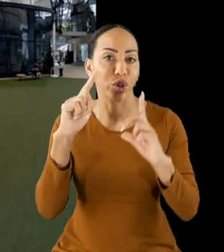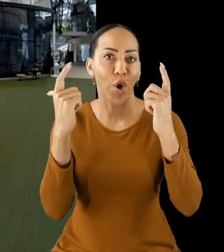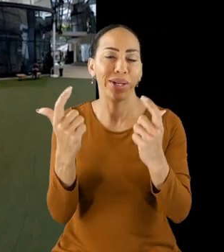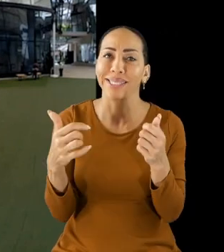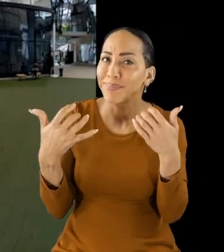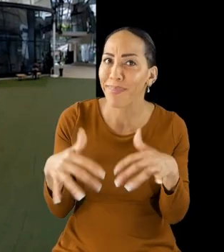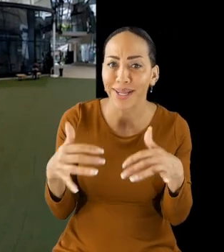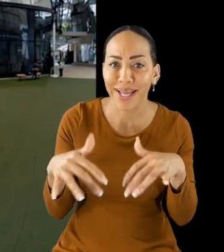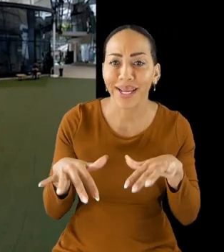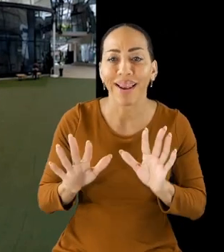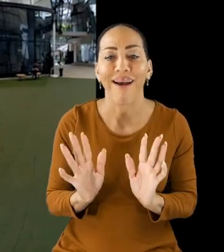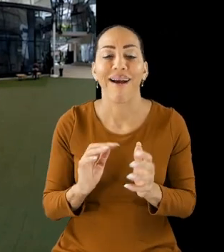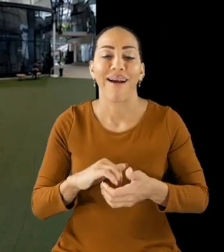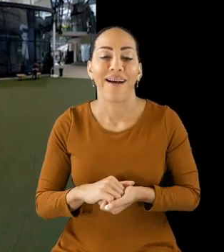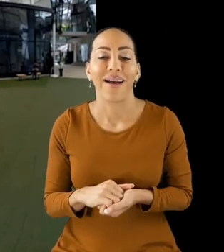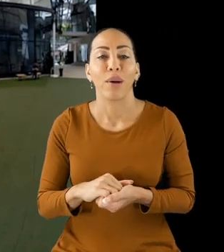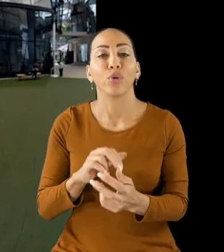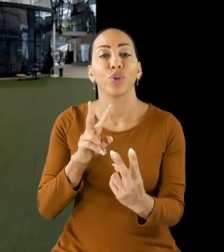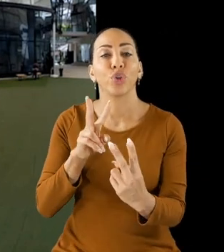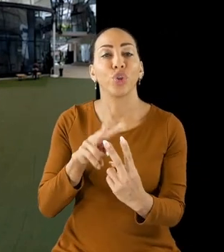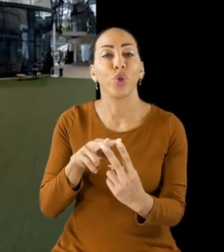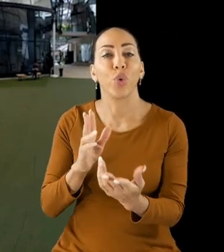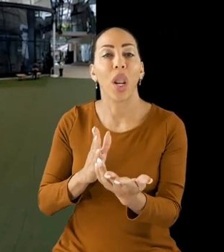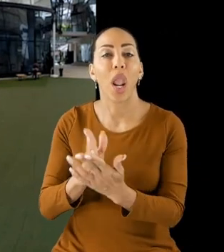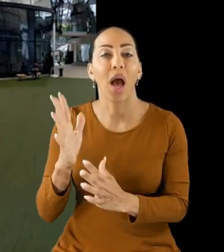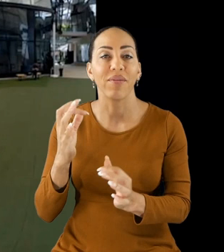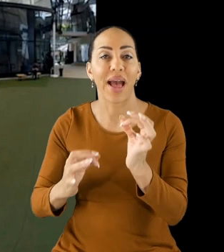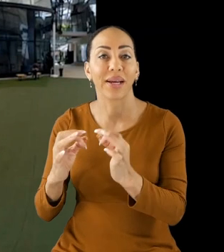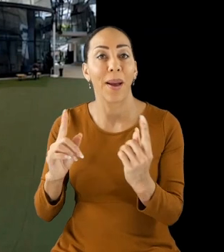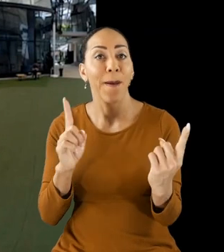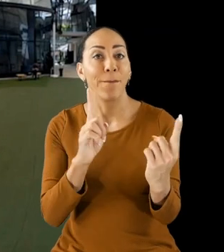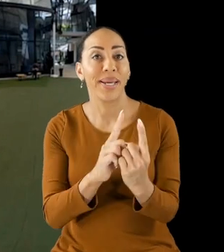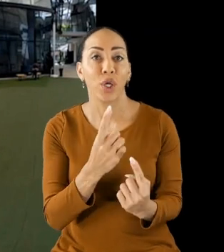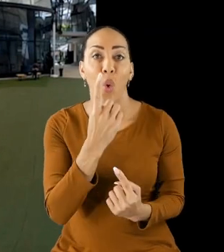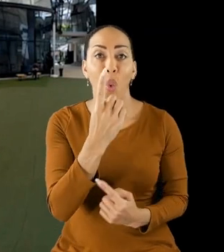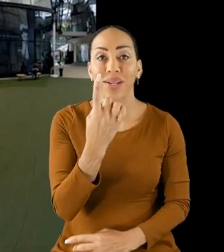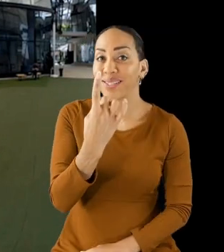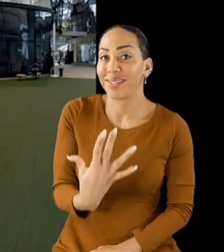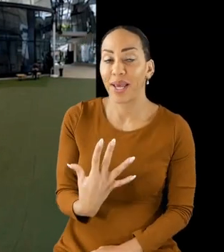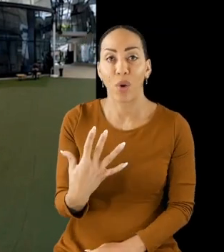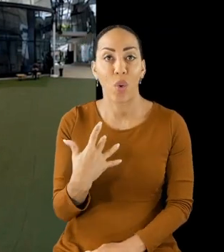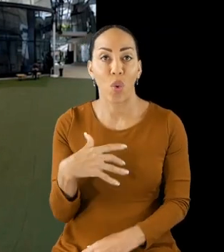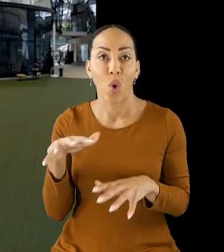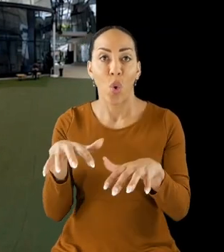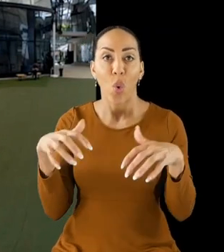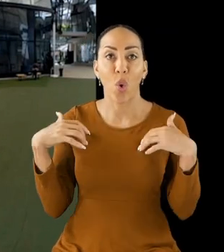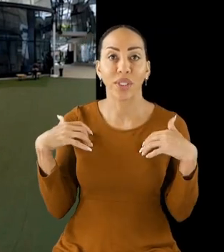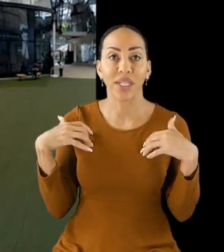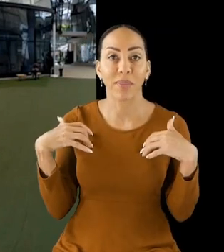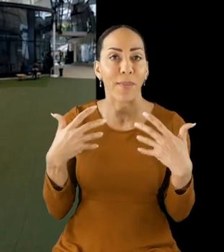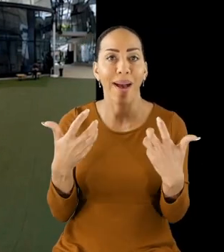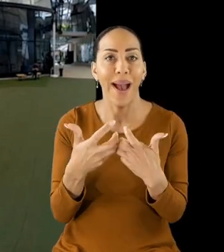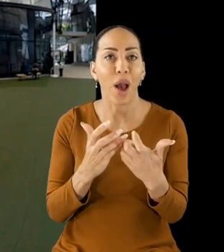quite spectacular. So two live actors meet a single audience member live through a virtual